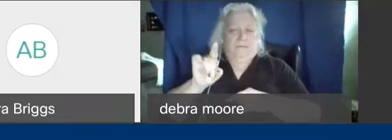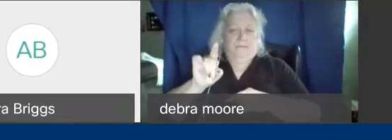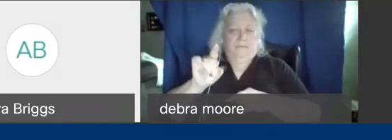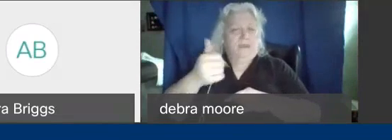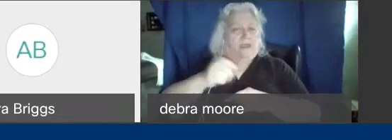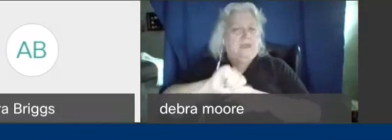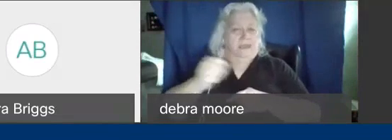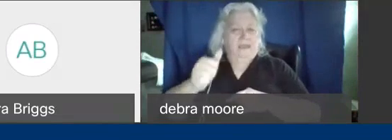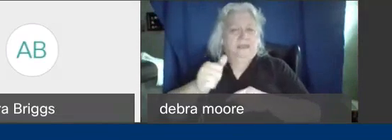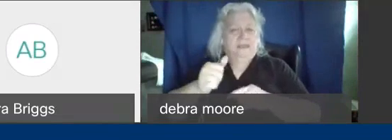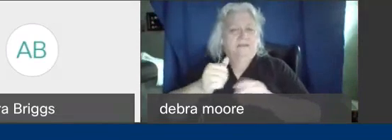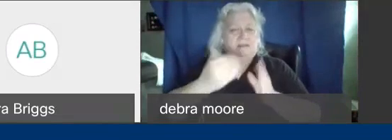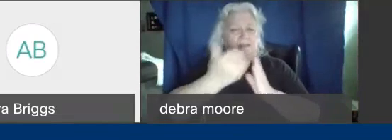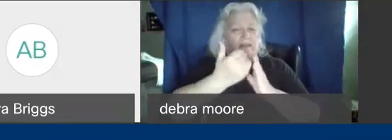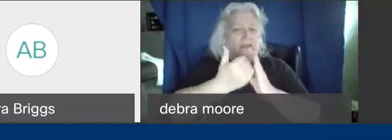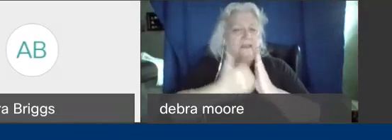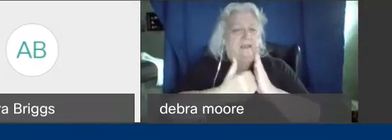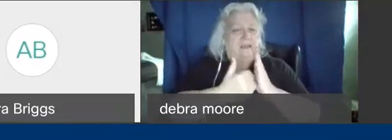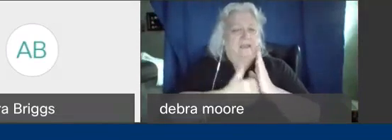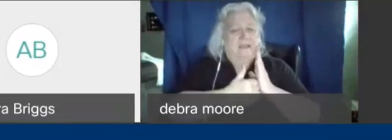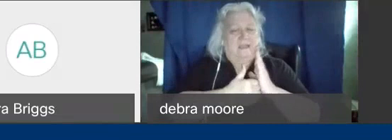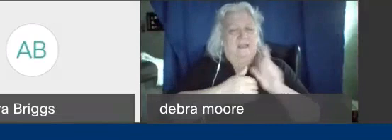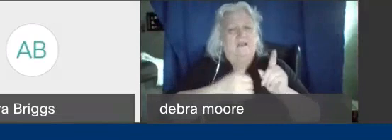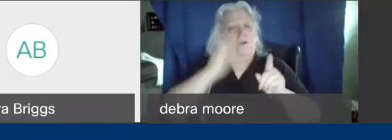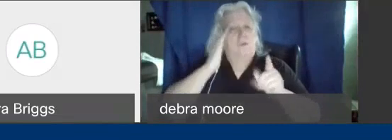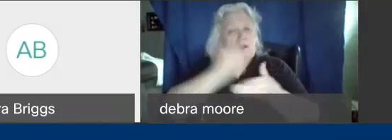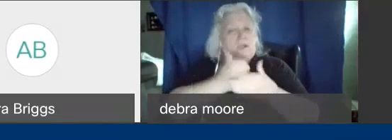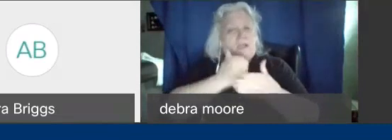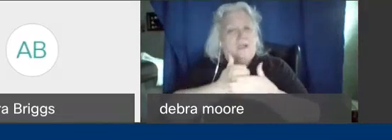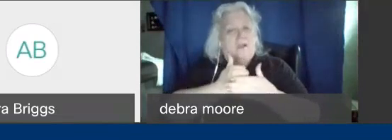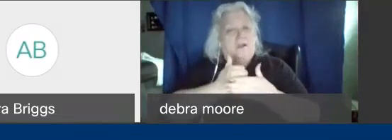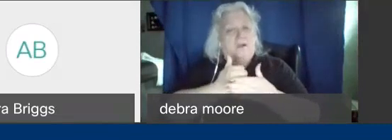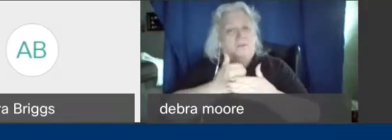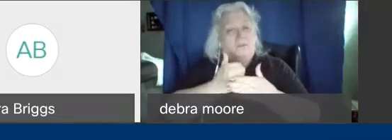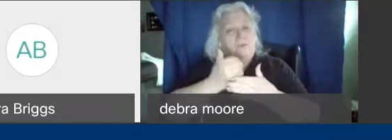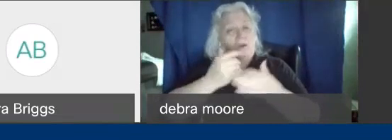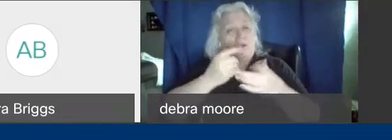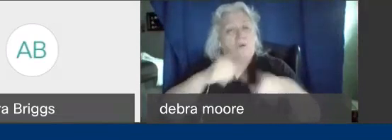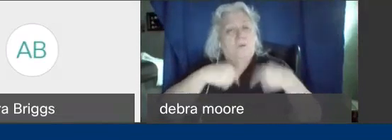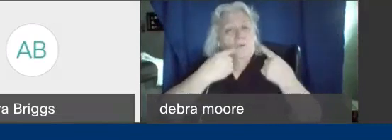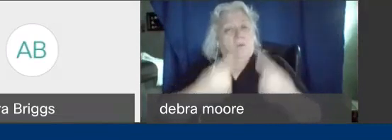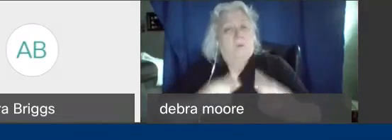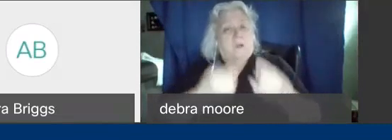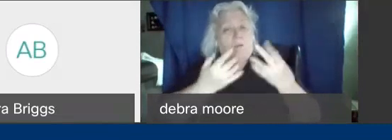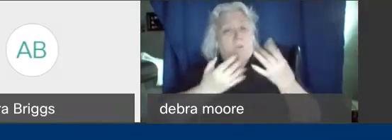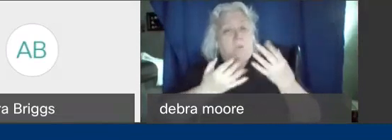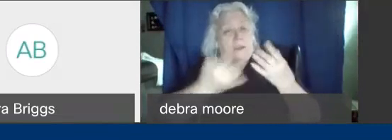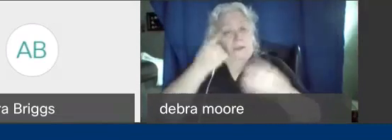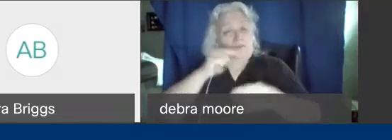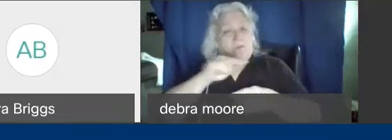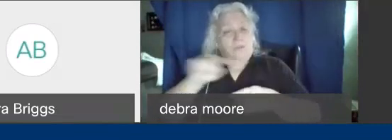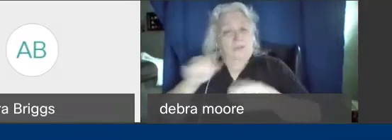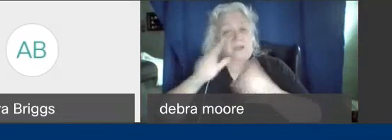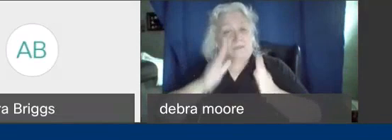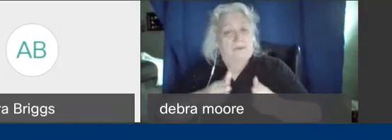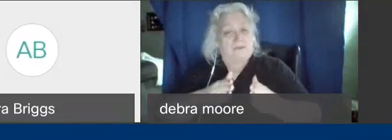of these longer procedures listed out will help while waiting for medical personnel to arrive. But it's important to note that you want to